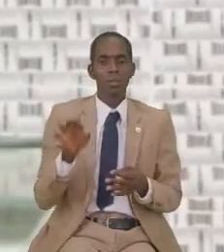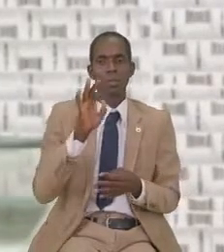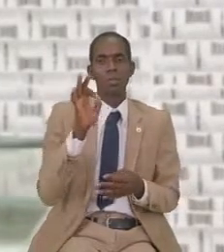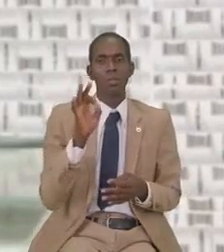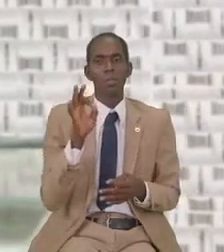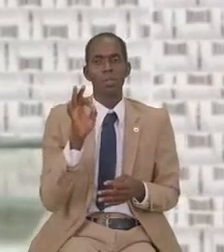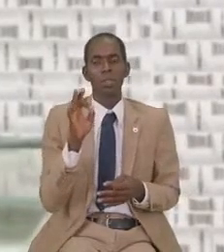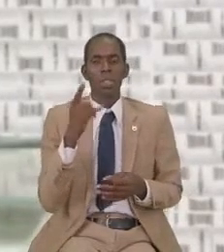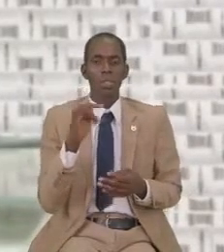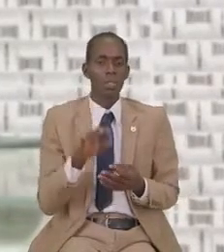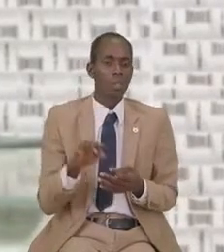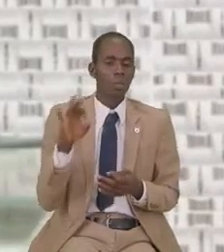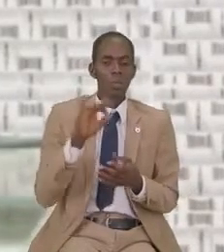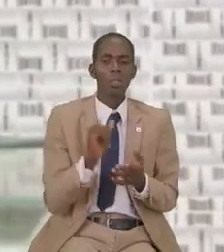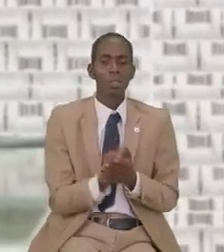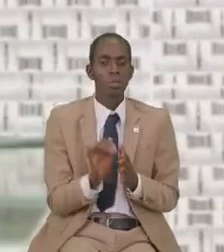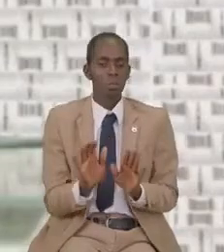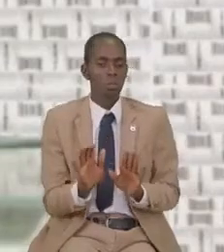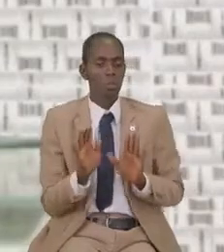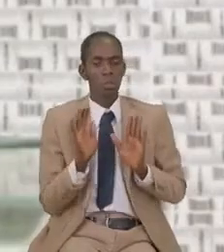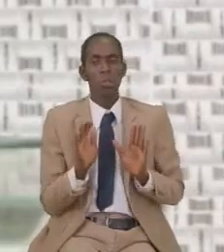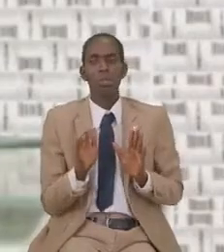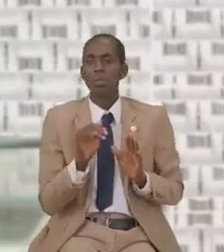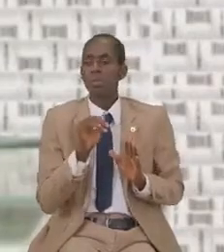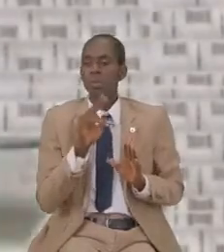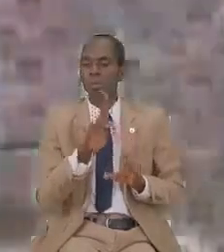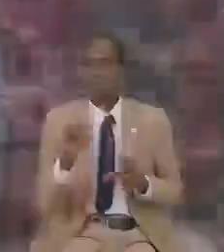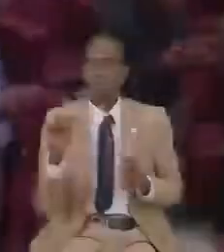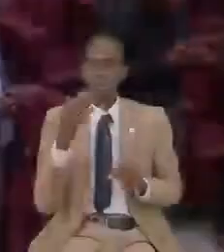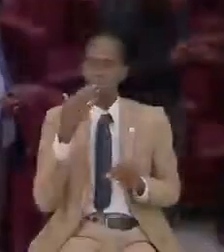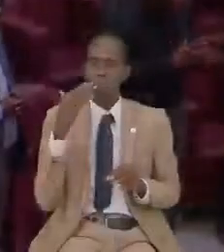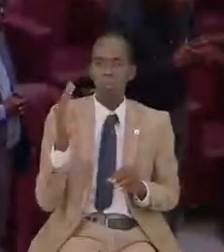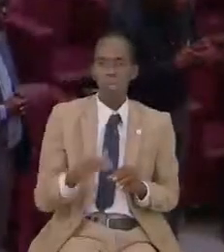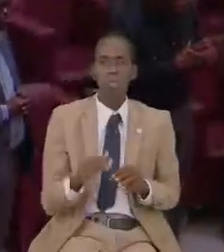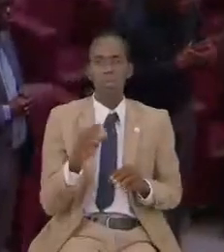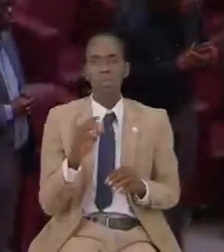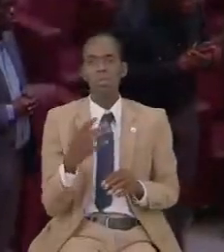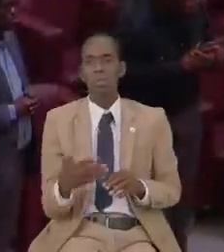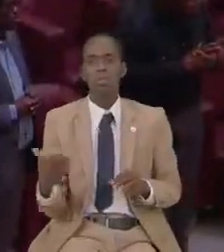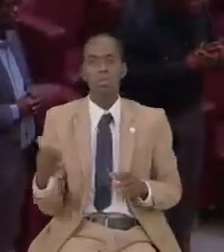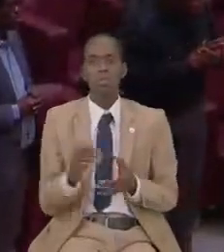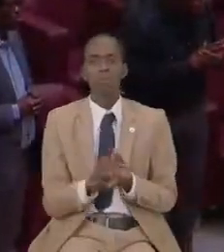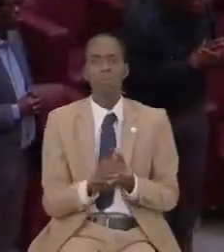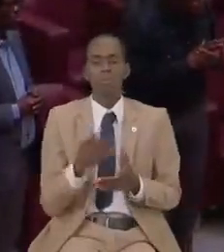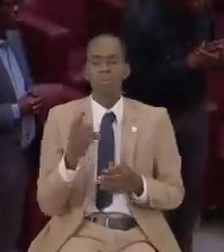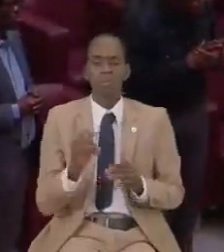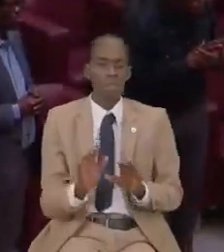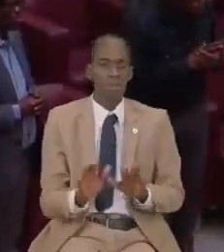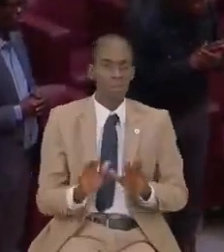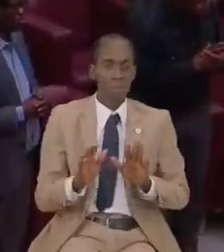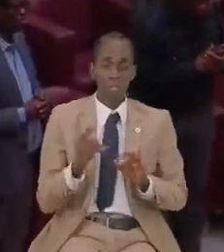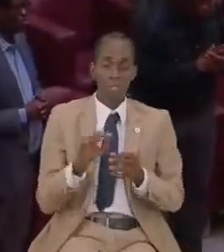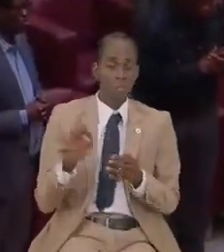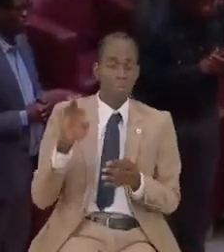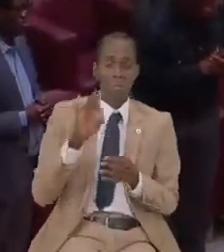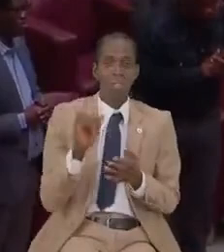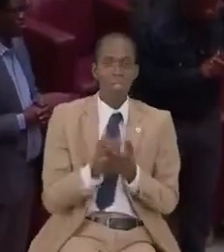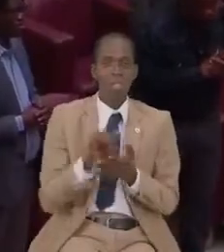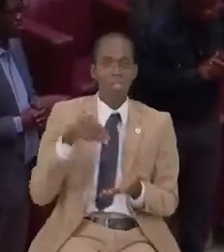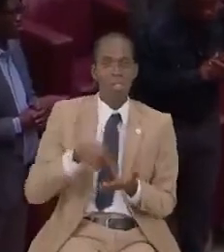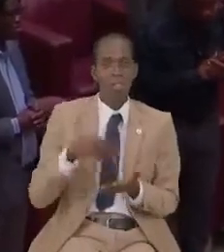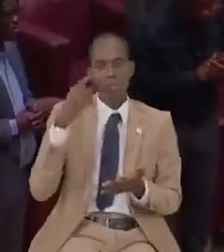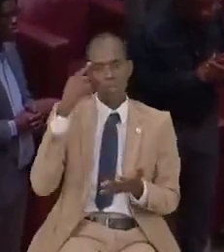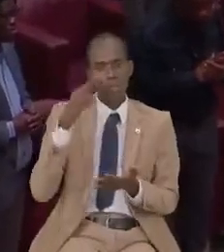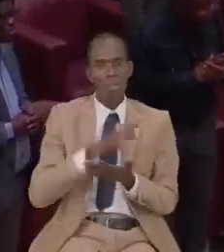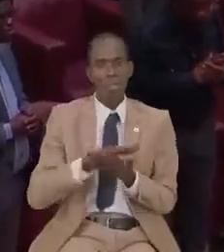The spirit that fears no evil. The spirit that stands for